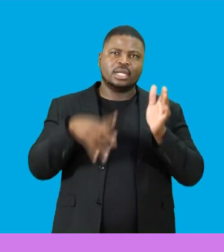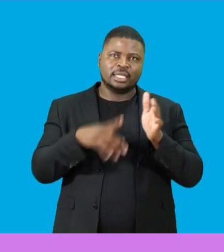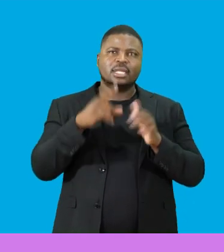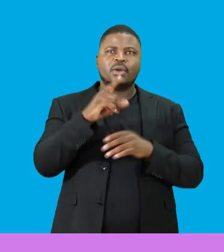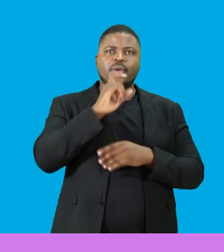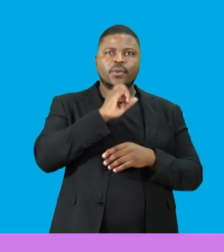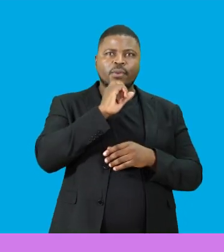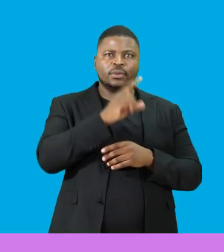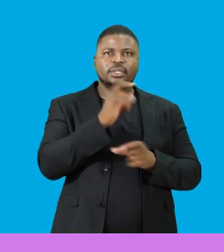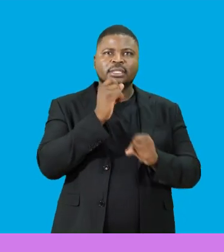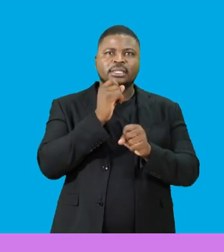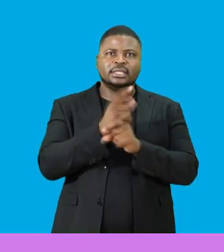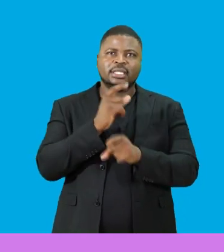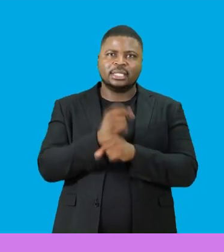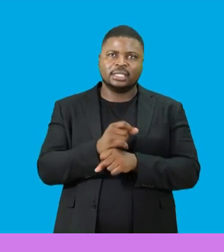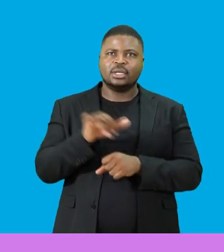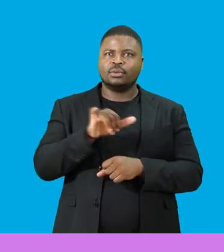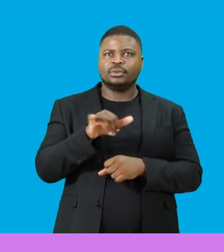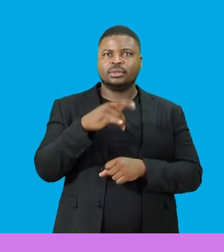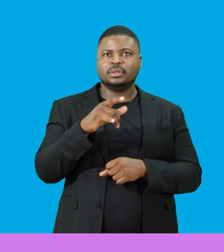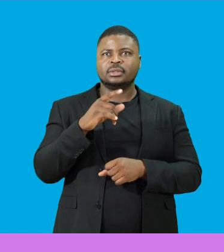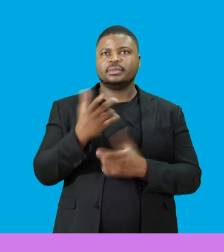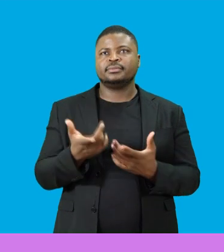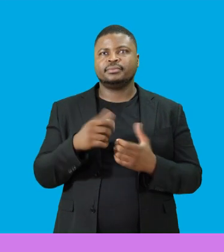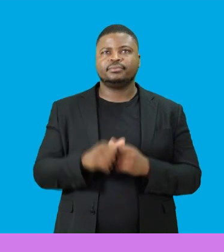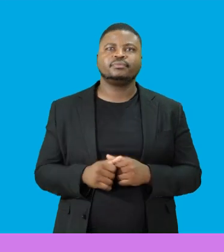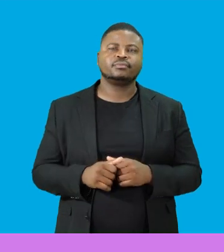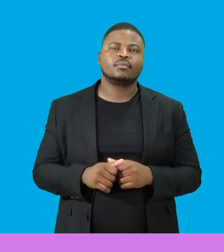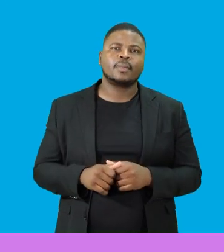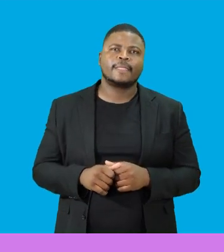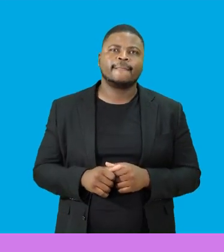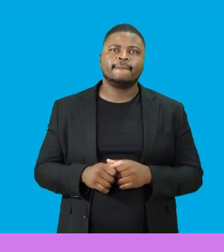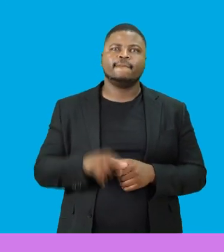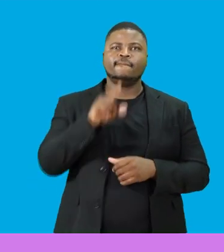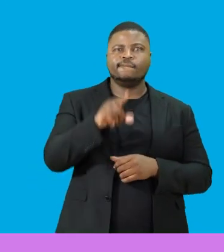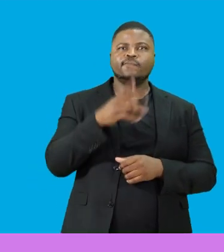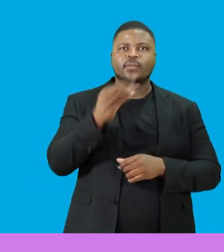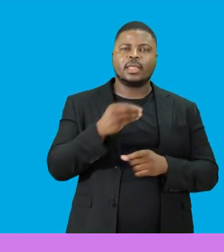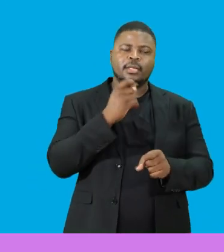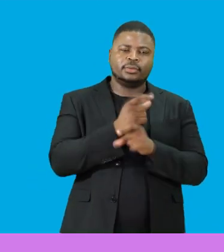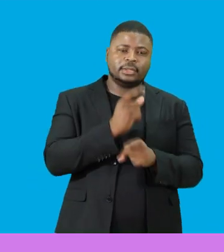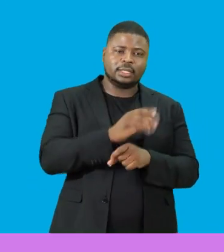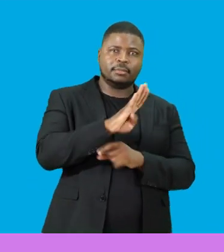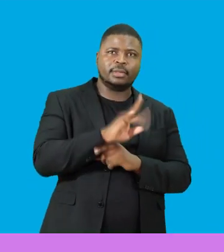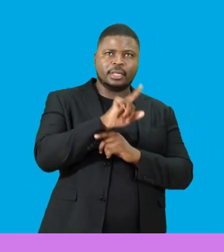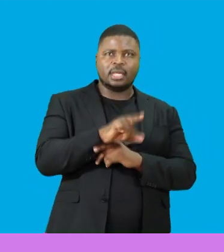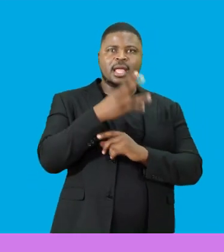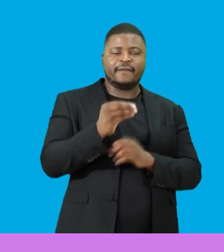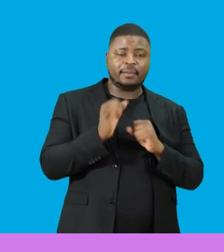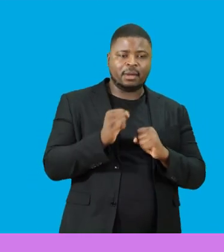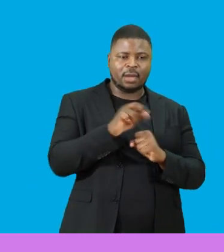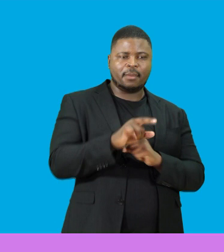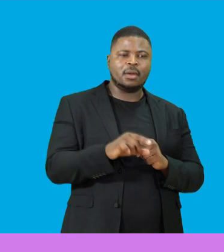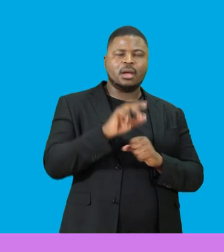may use the following formula. We've got cost for taxi B. We are given the formula for taxi B. It says that there's a fixed cost of 800